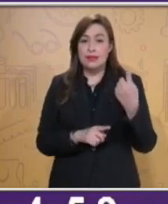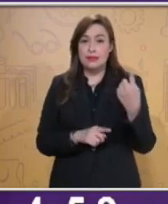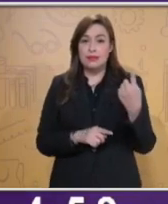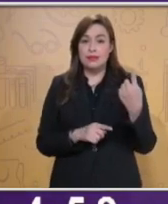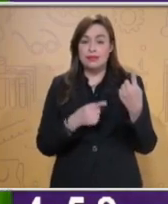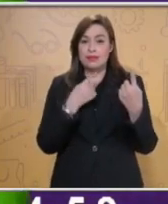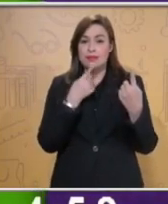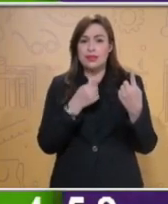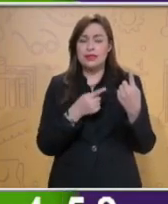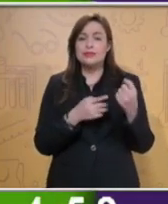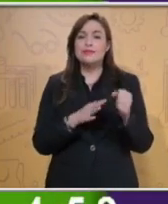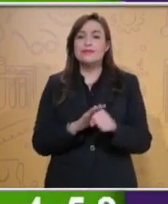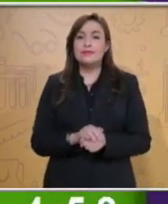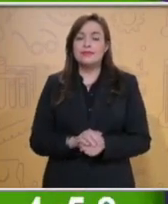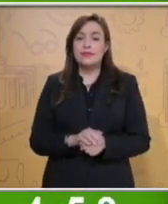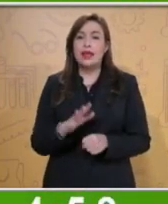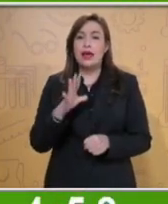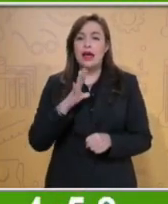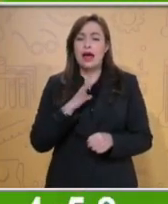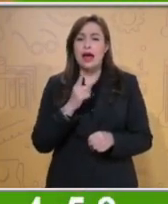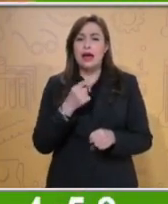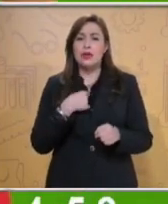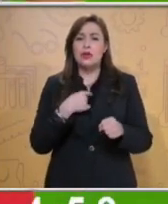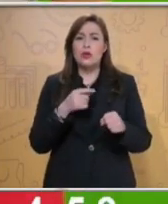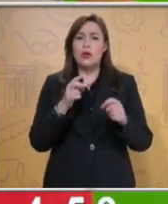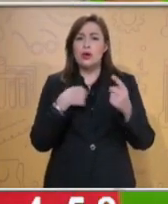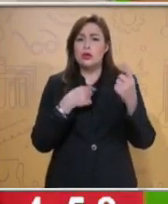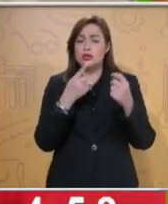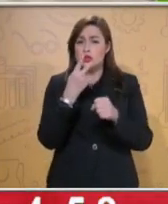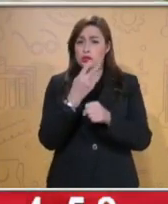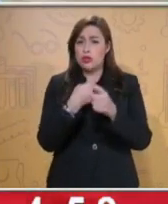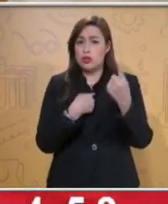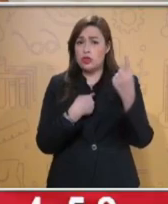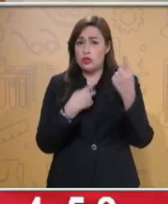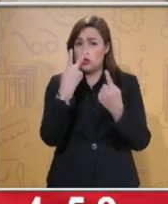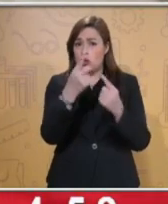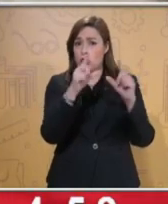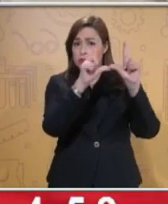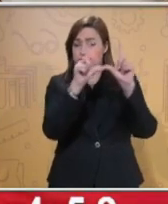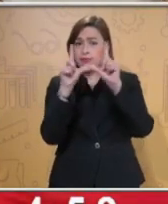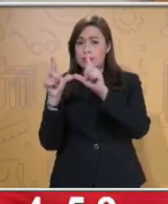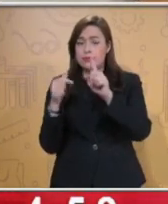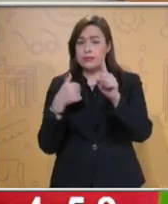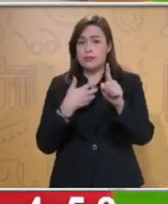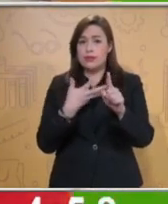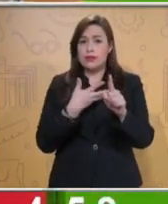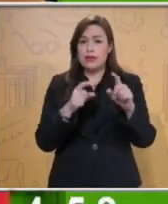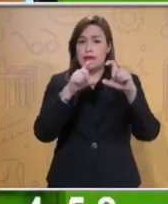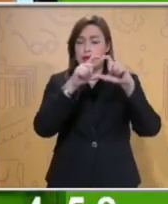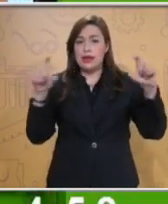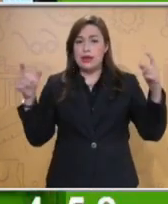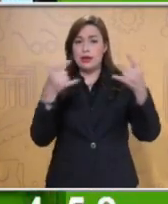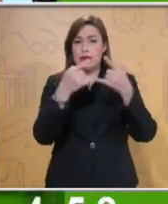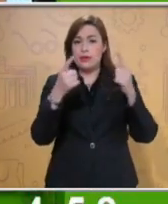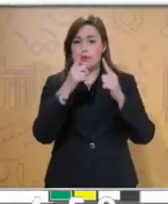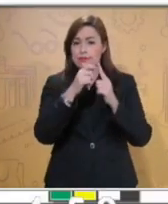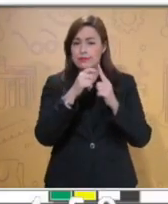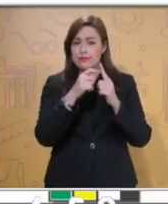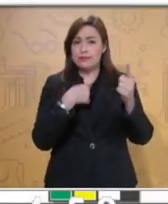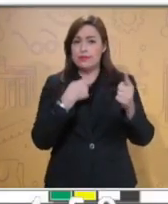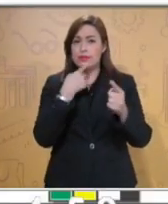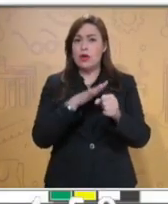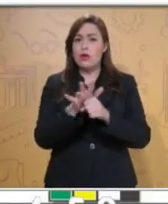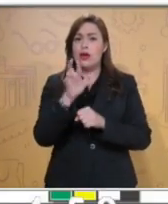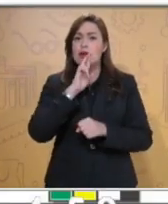are pointing to the first two panels in a level of a comic strip. Which one do you think is the right